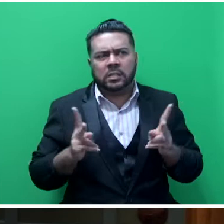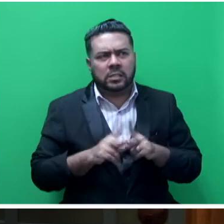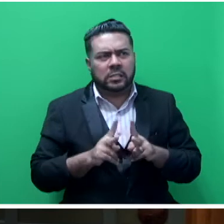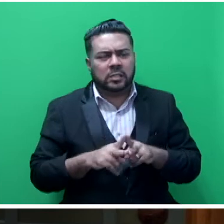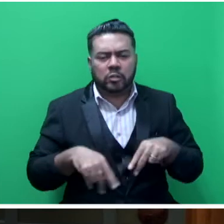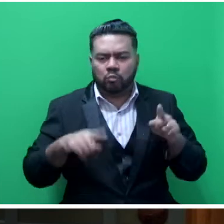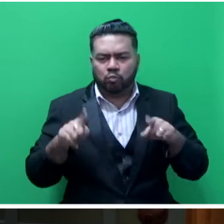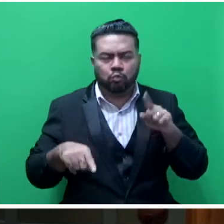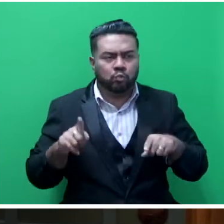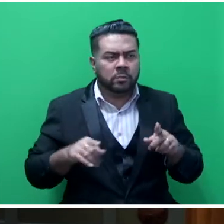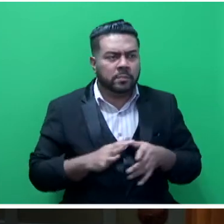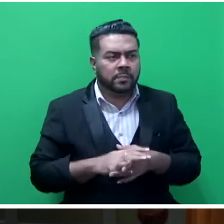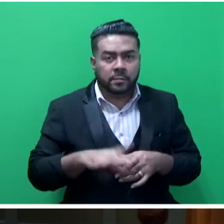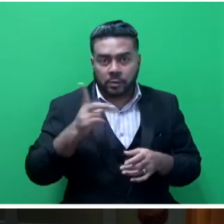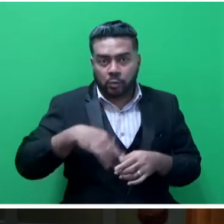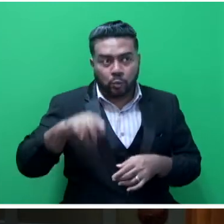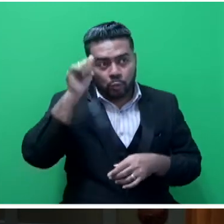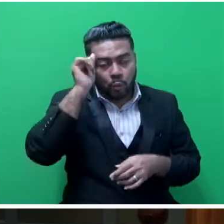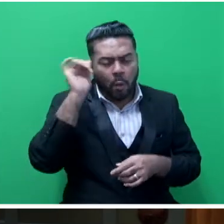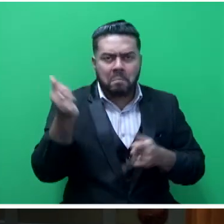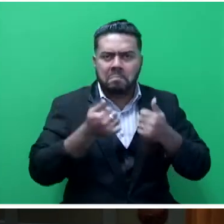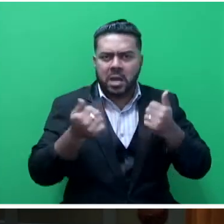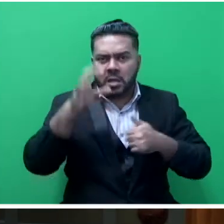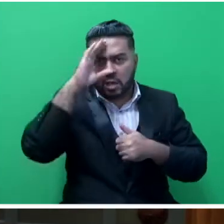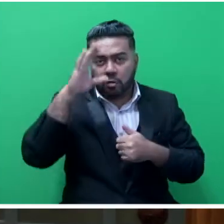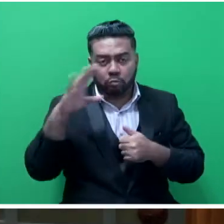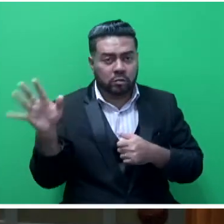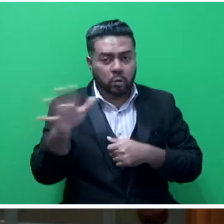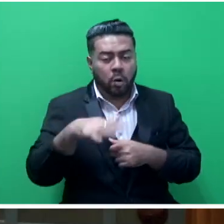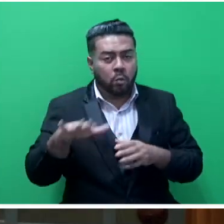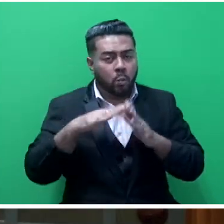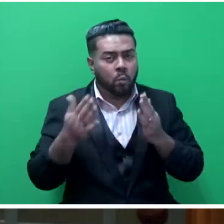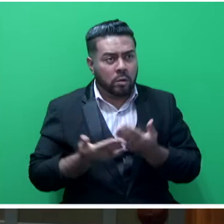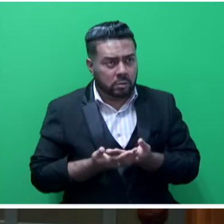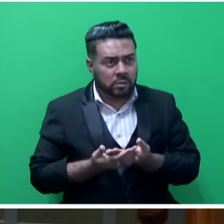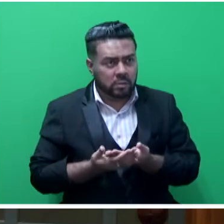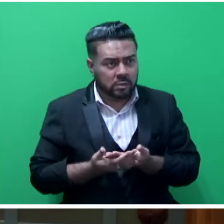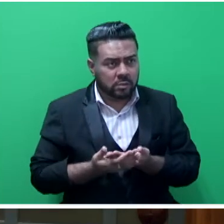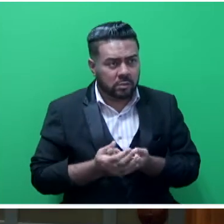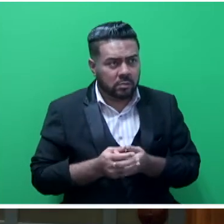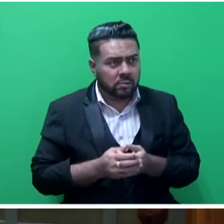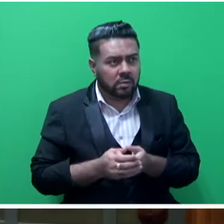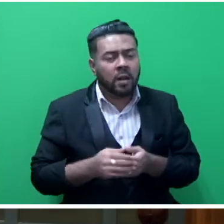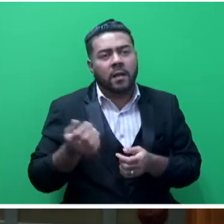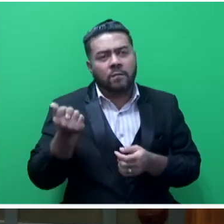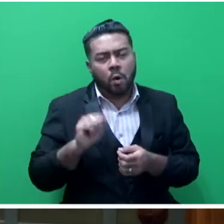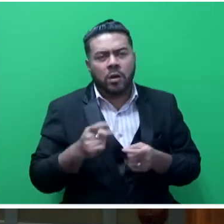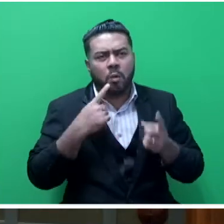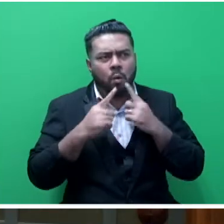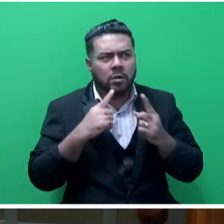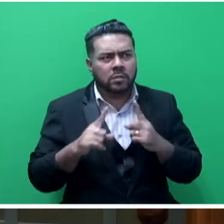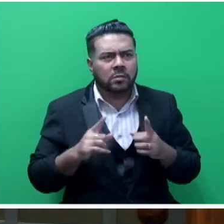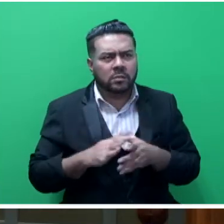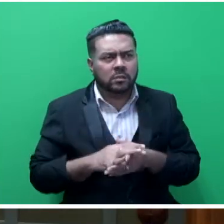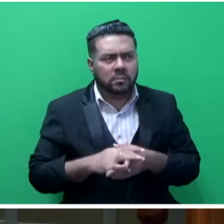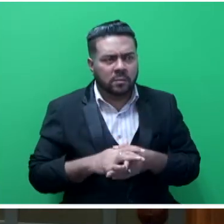bilateral partners. As you know, there are many countries around the world that have actually ordered vaccines more than